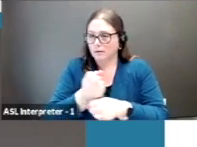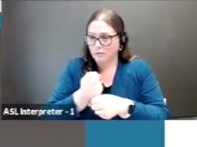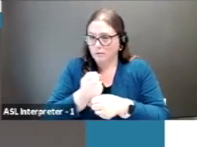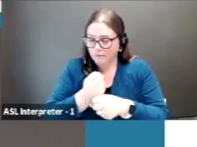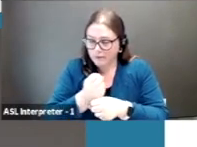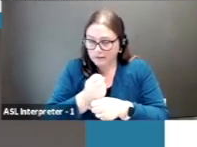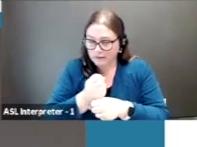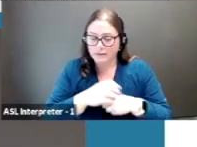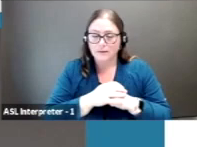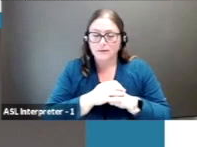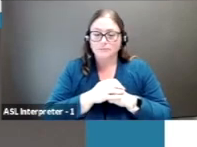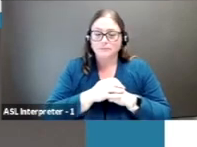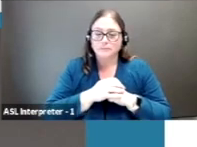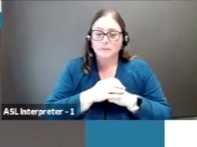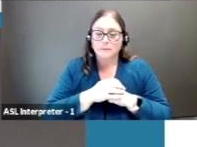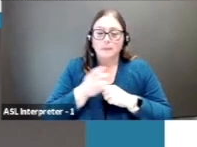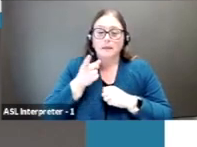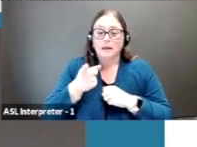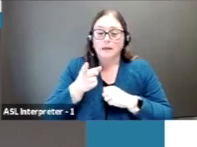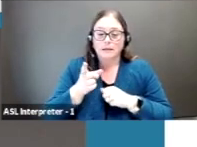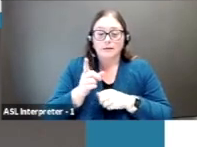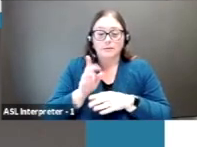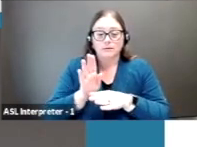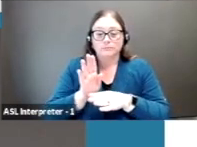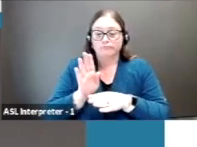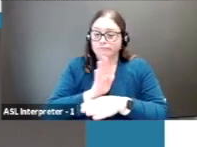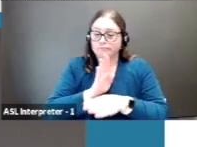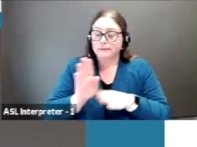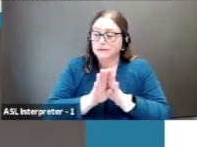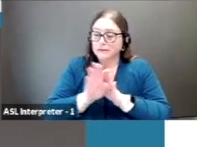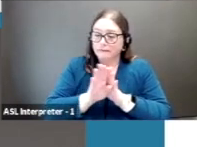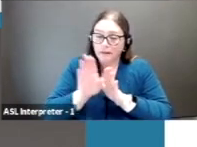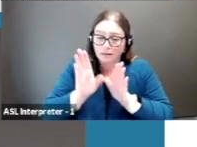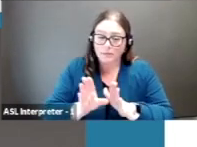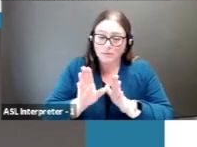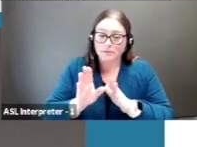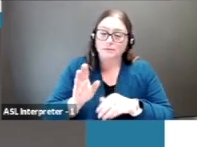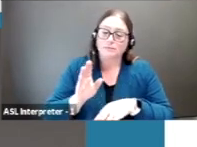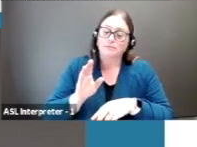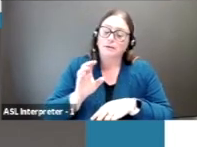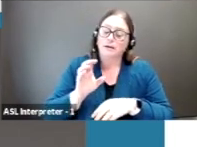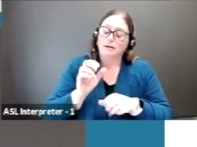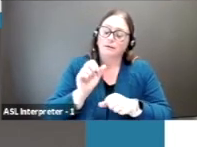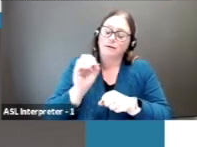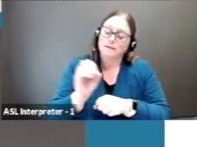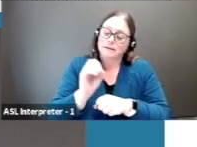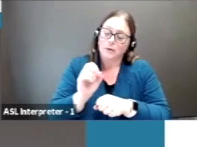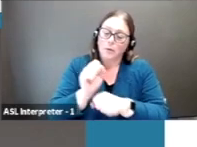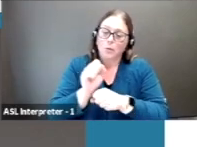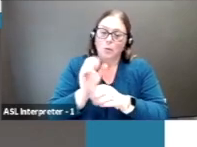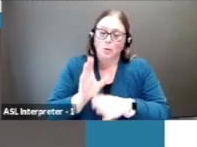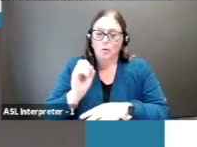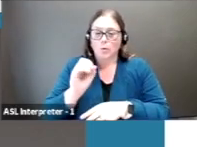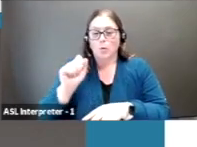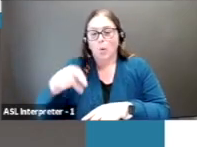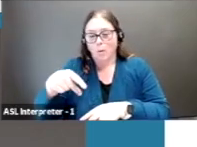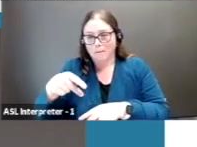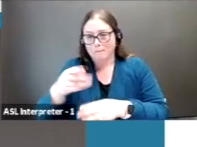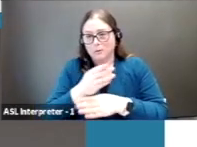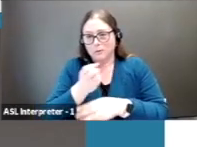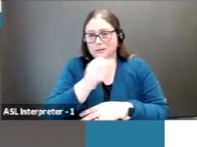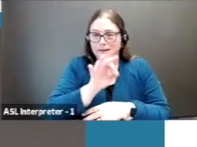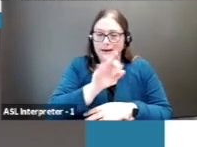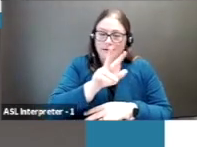developer and executive director of the Ontario Worker Co-op Federation between 1993 and 2002. Peter is a graduate